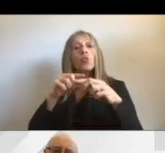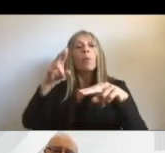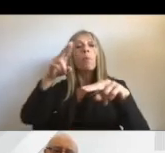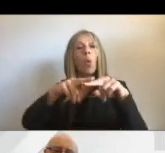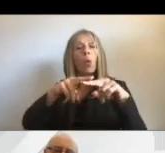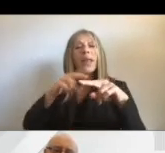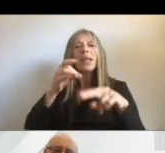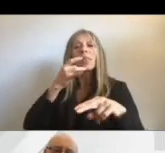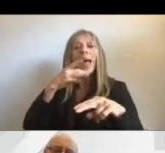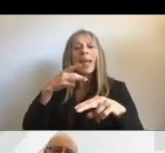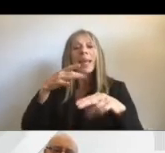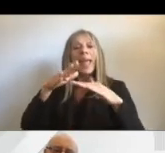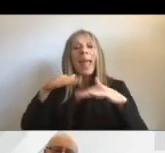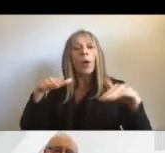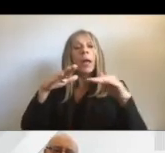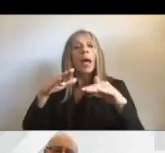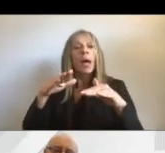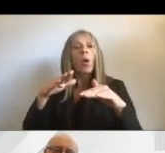identification information.